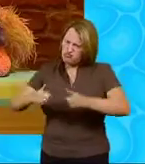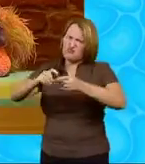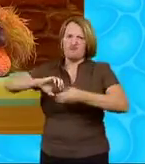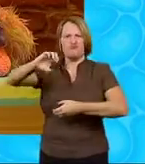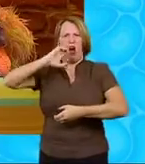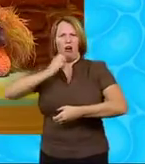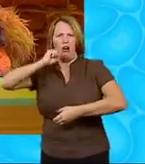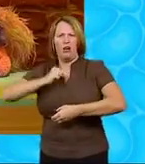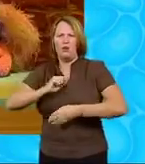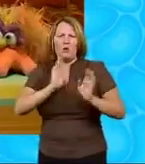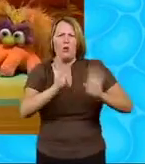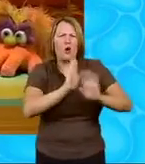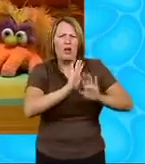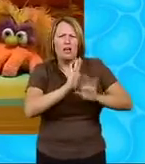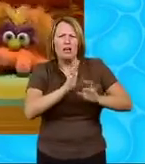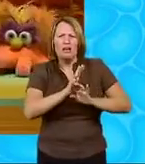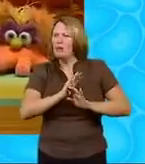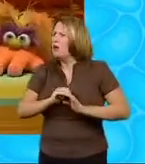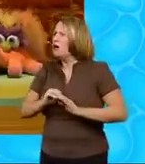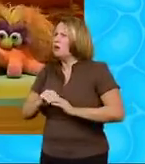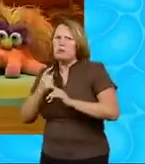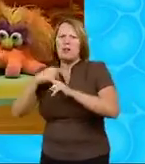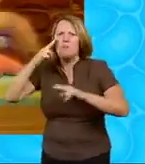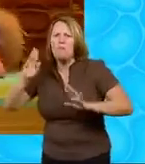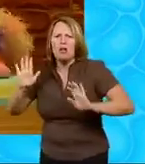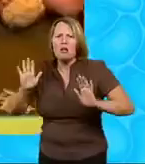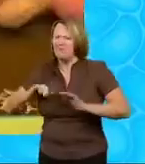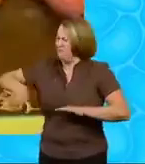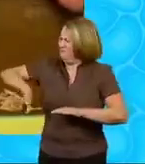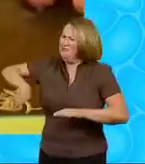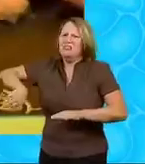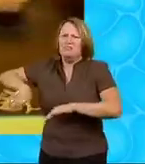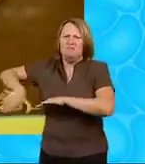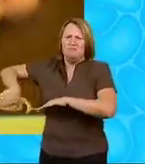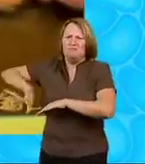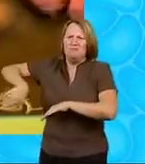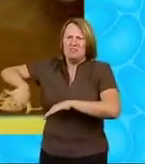no, it's, Did someone mention my name? Oh, mind that stick. Mind me, picture.